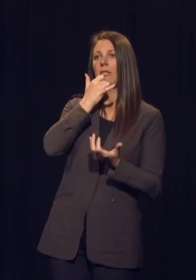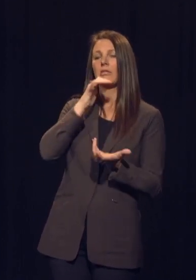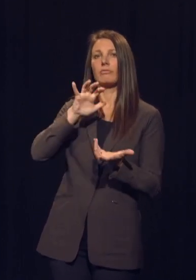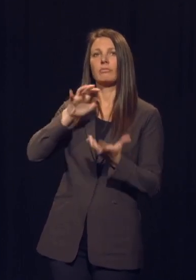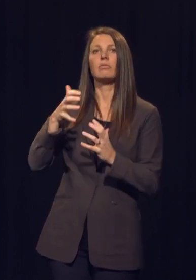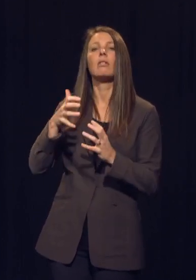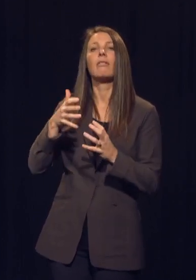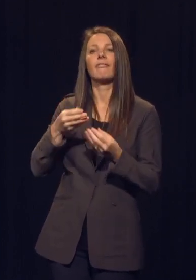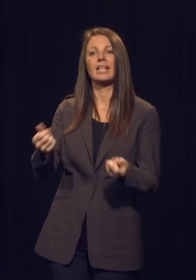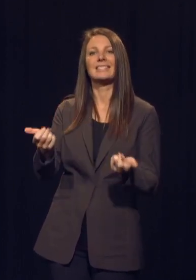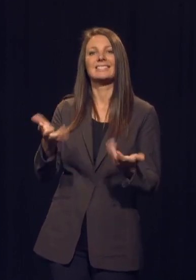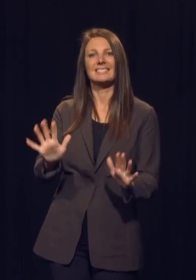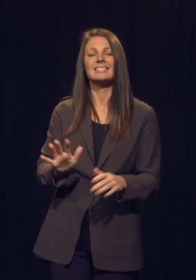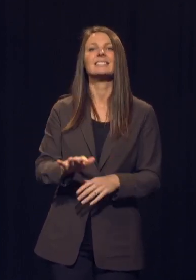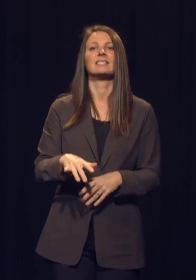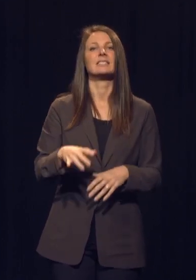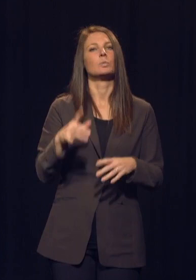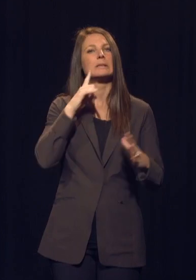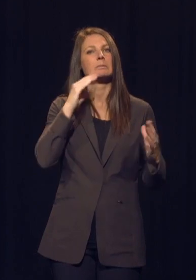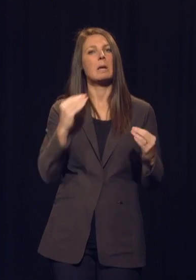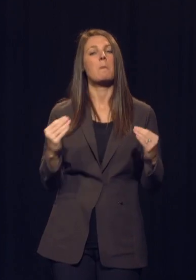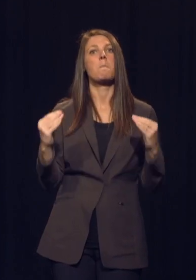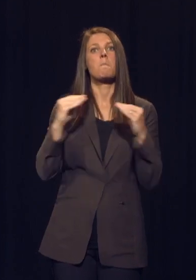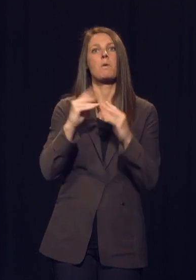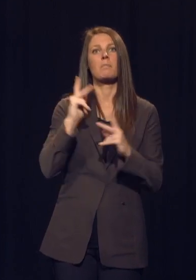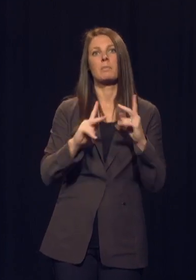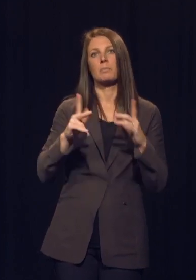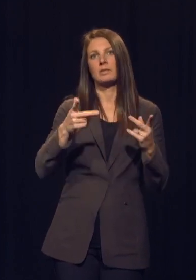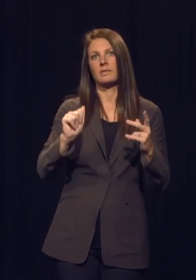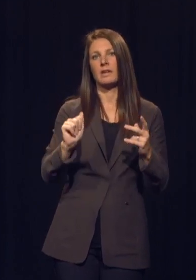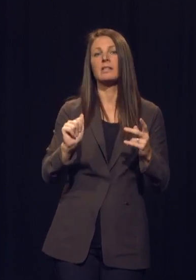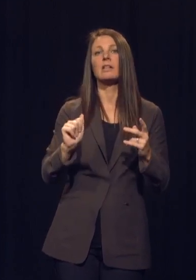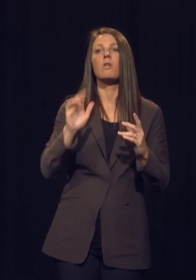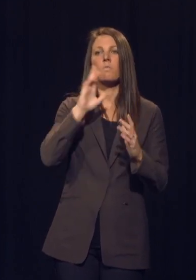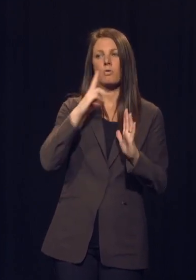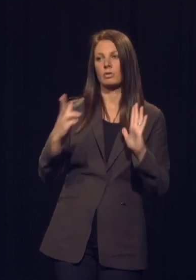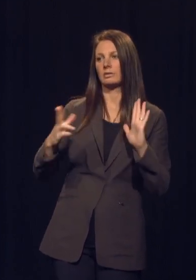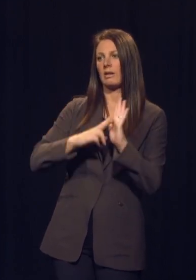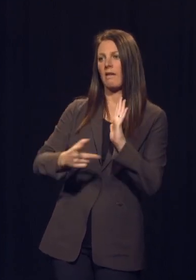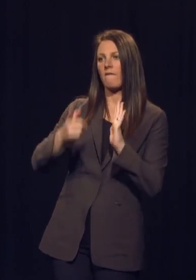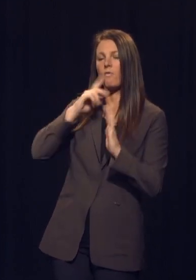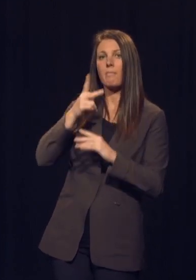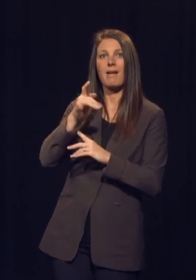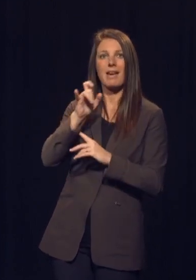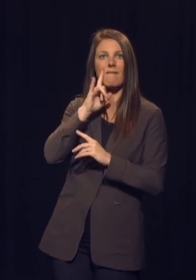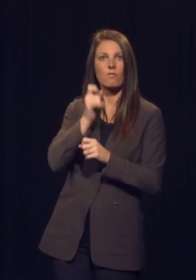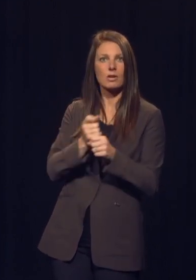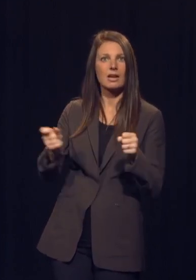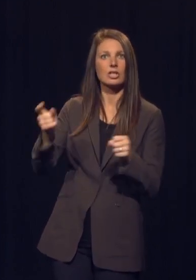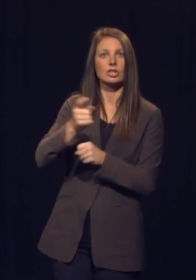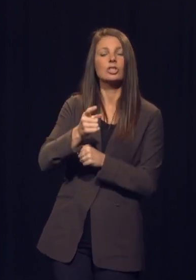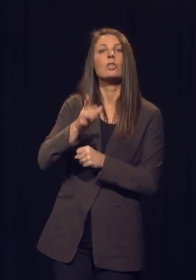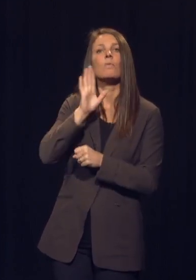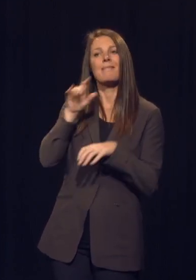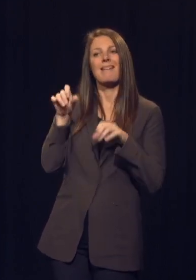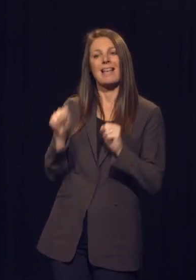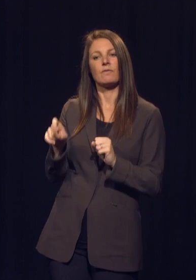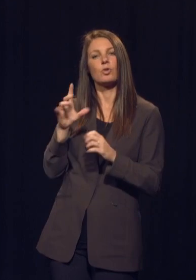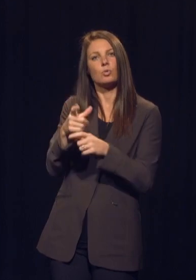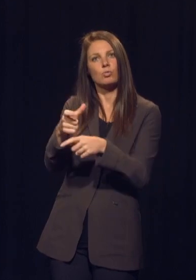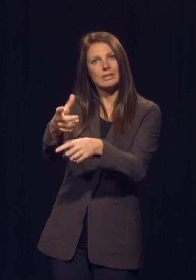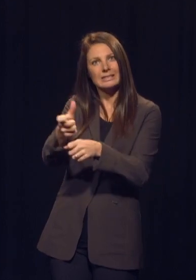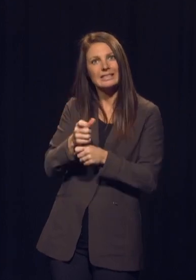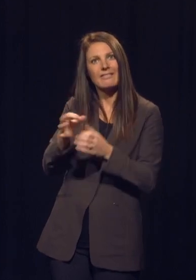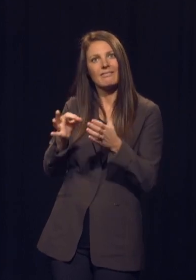we anticipate that more Pennsylvanians than ever before who enroll in Pennie coverage for 2023 will be eligible to receive